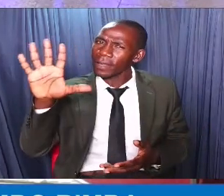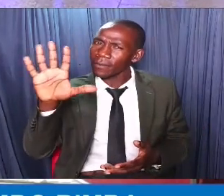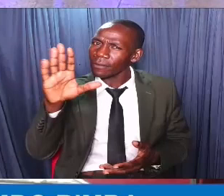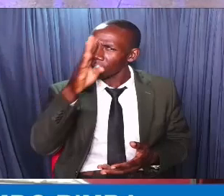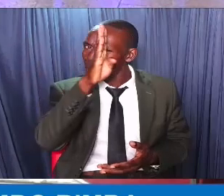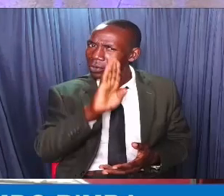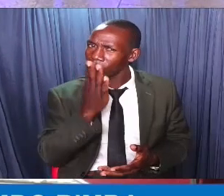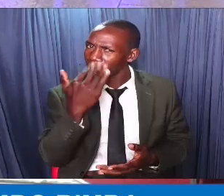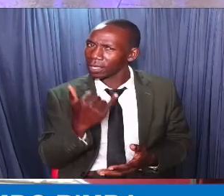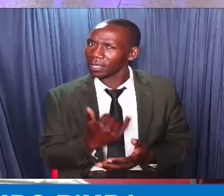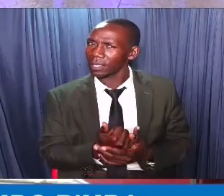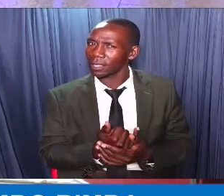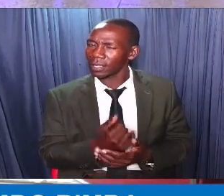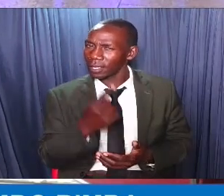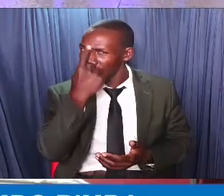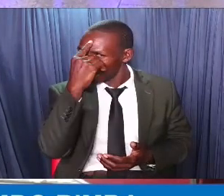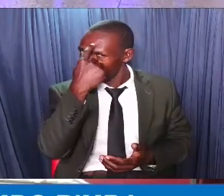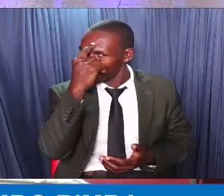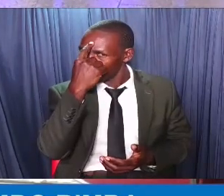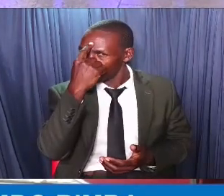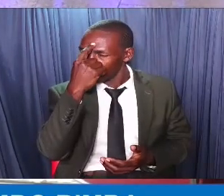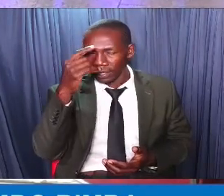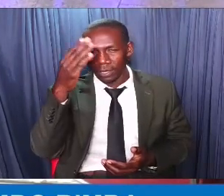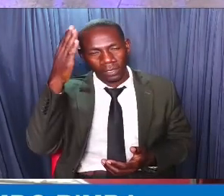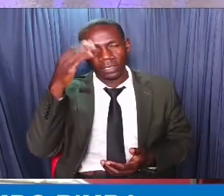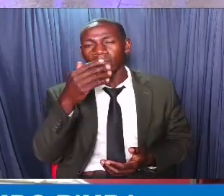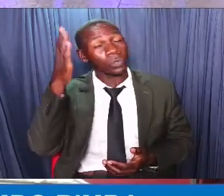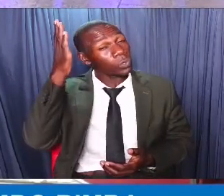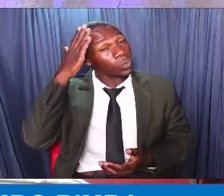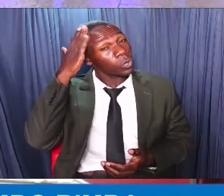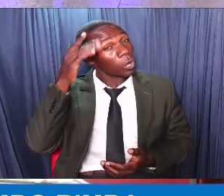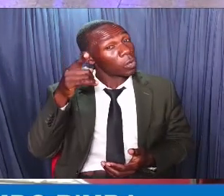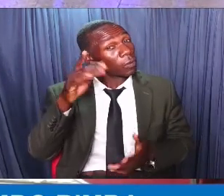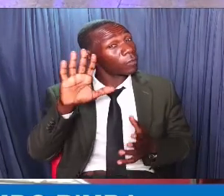Hai. Okay then. Mwindi akamwambia wajua miungu hiyo mitano ni ipi? The Indian told